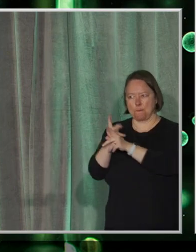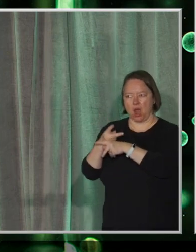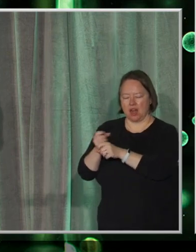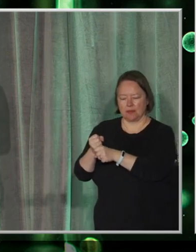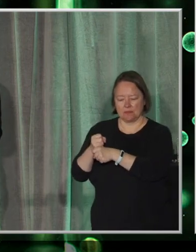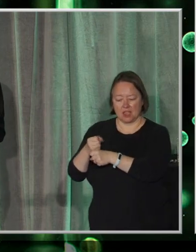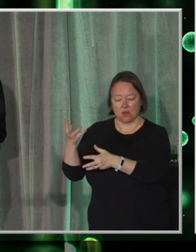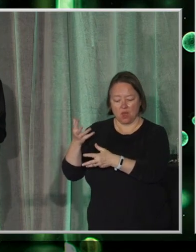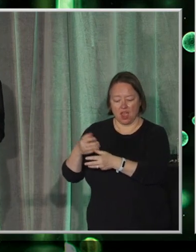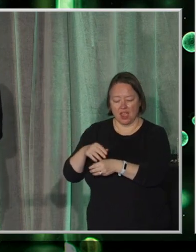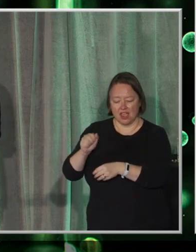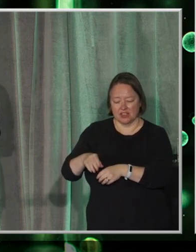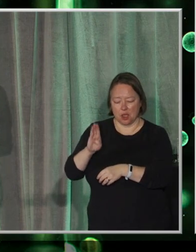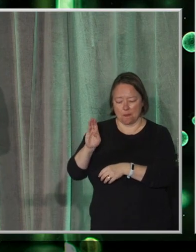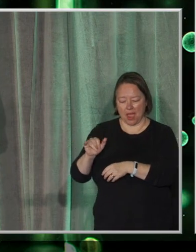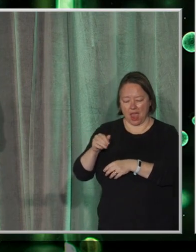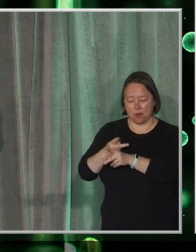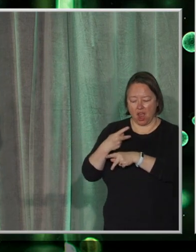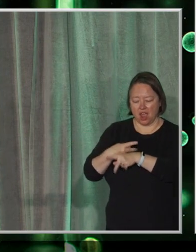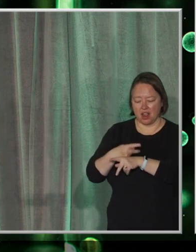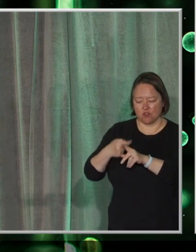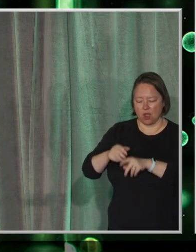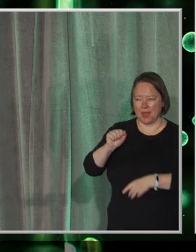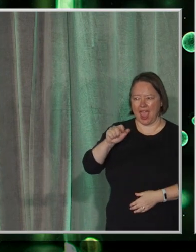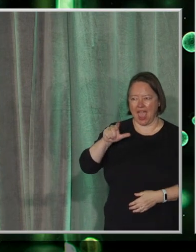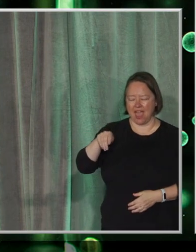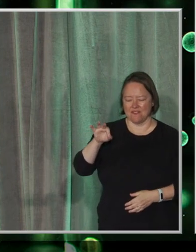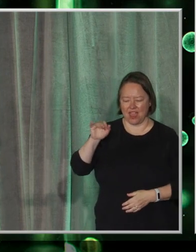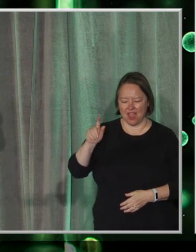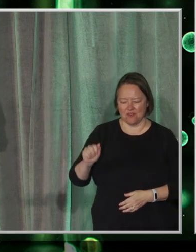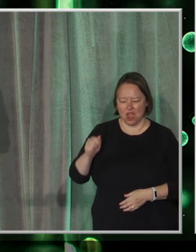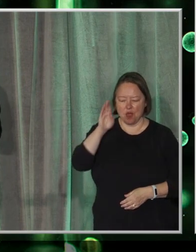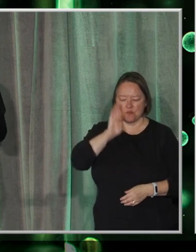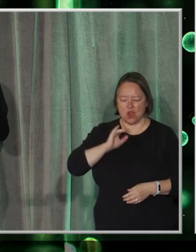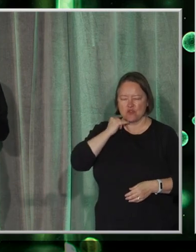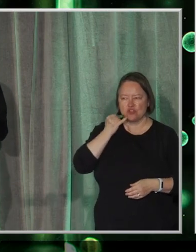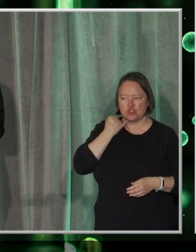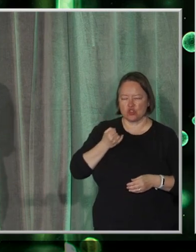which is considered as a byproduct, is the alfalfa bran juice fertilizer,